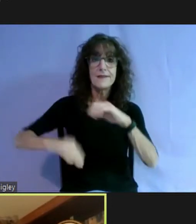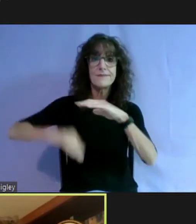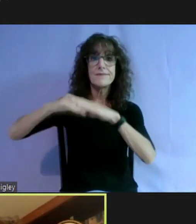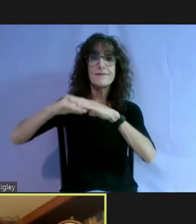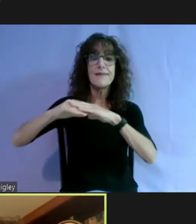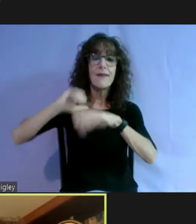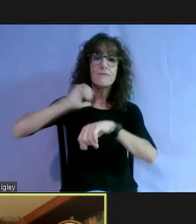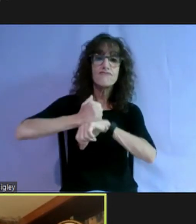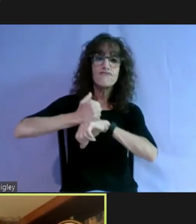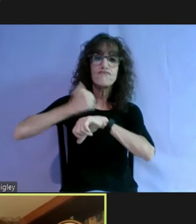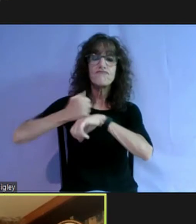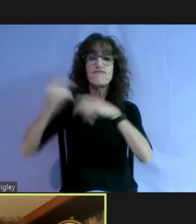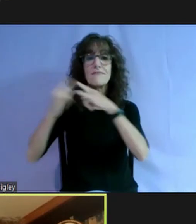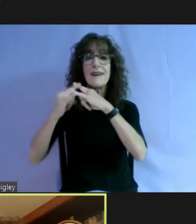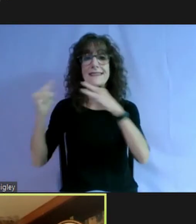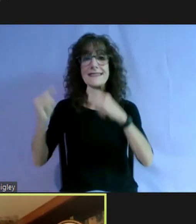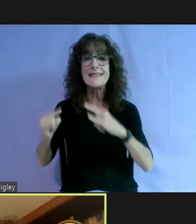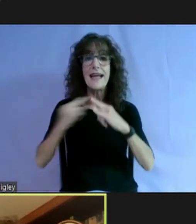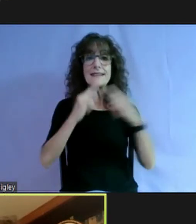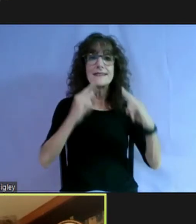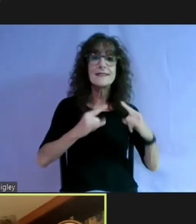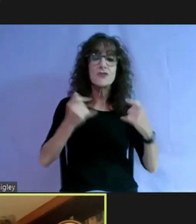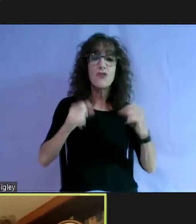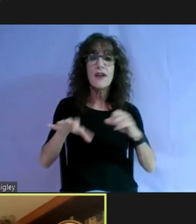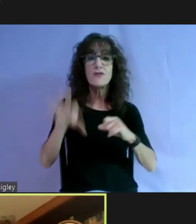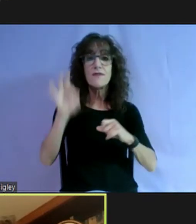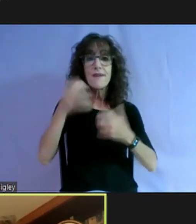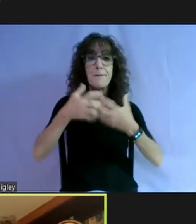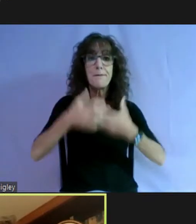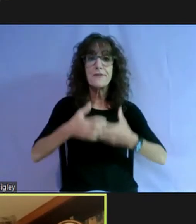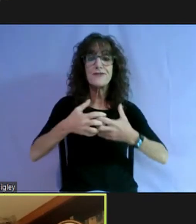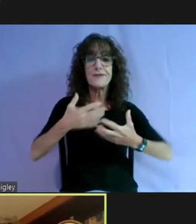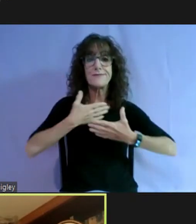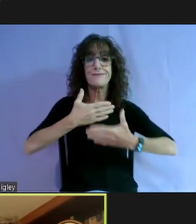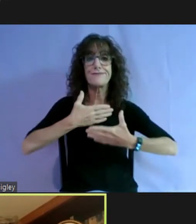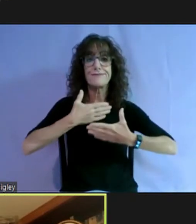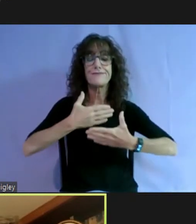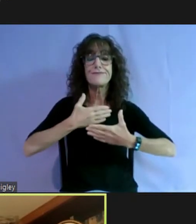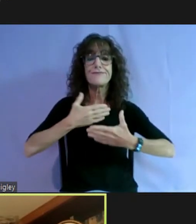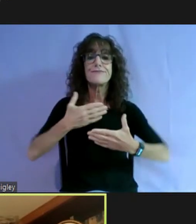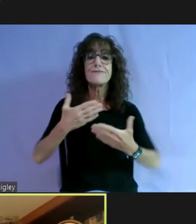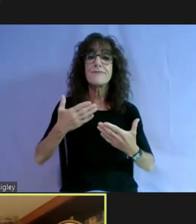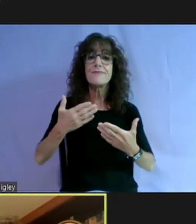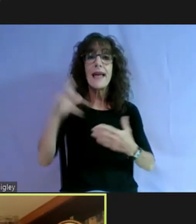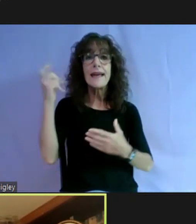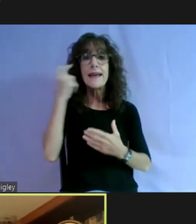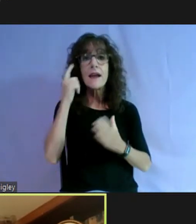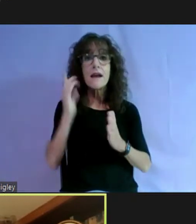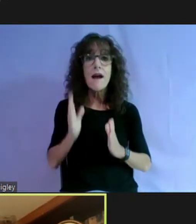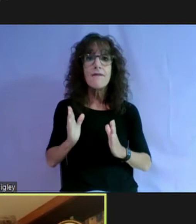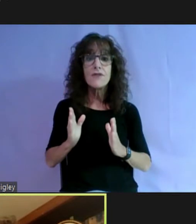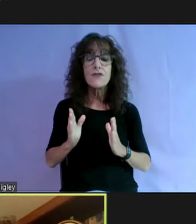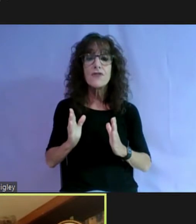up tents and trying to find ventilators, and the governor